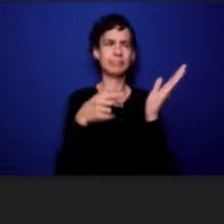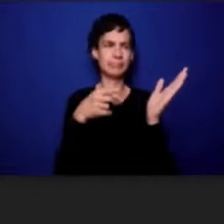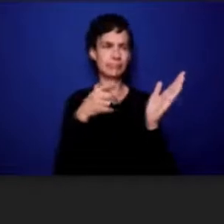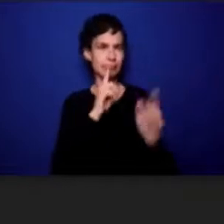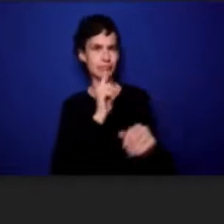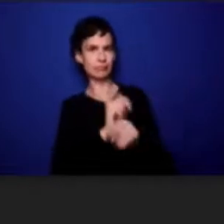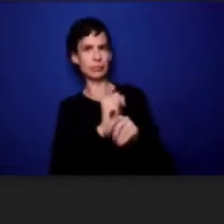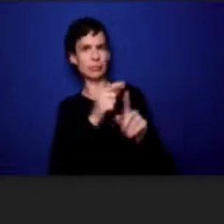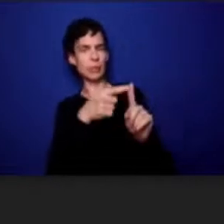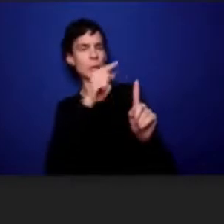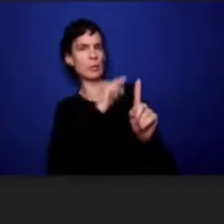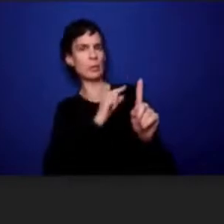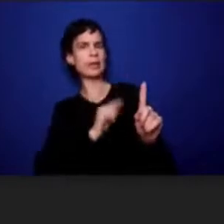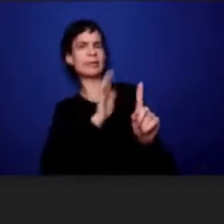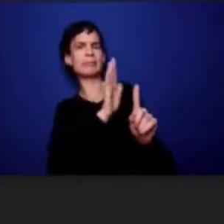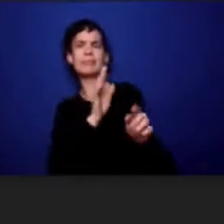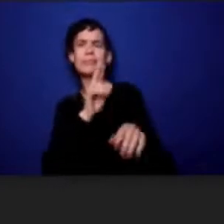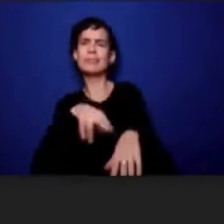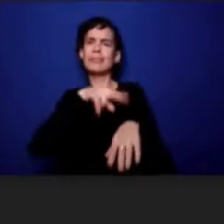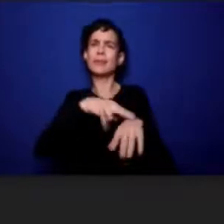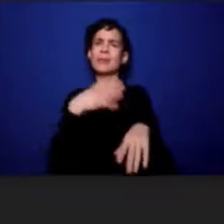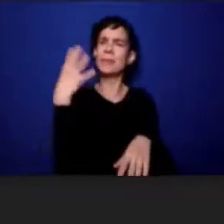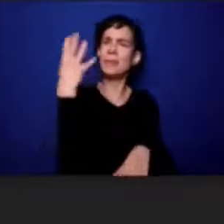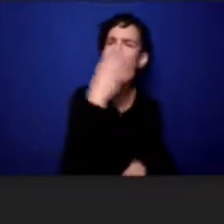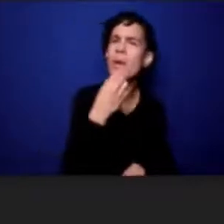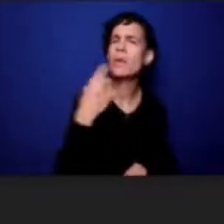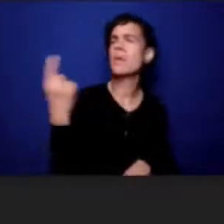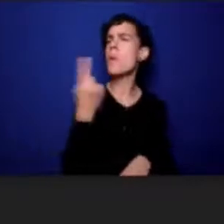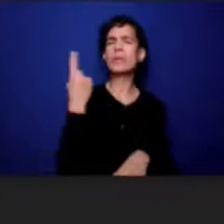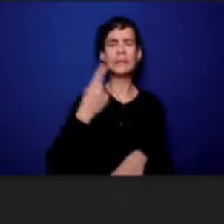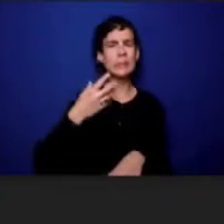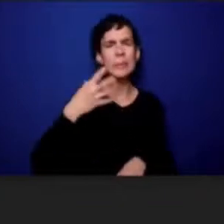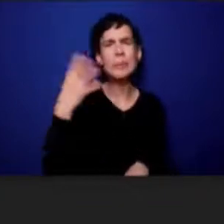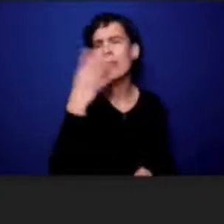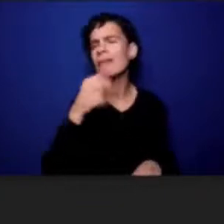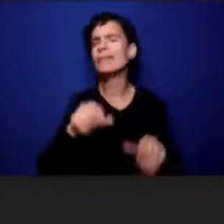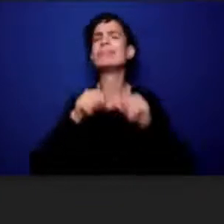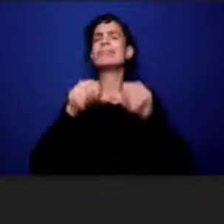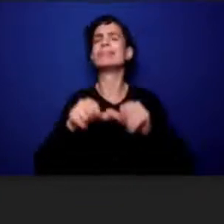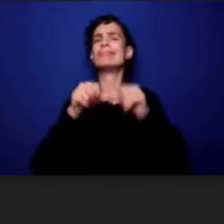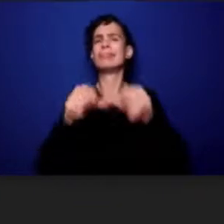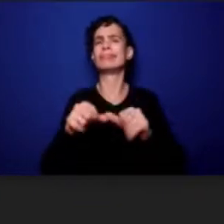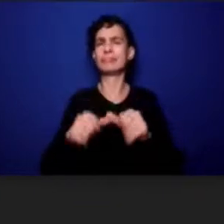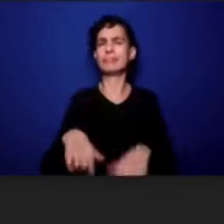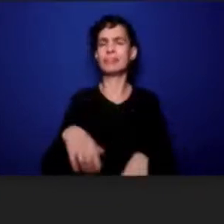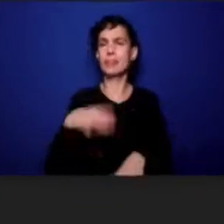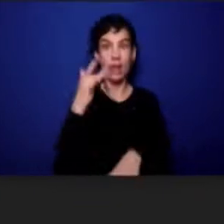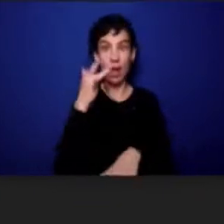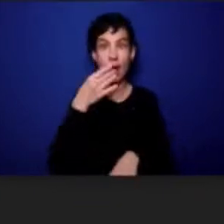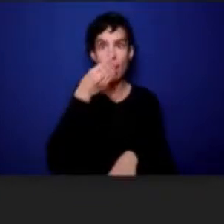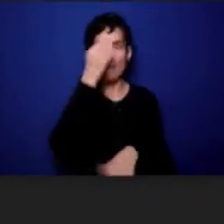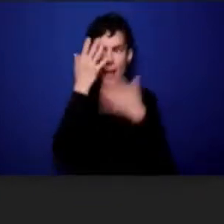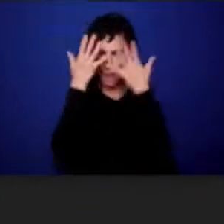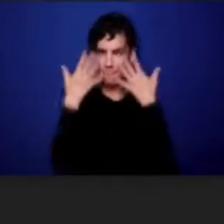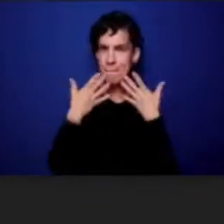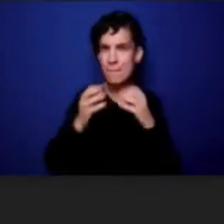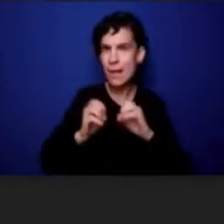supposed to be naturally beautiful and forever youthful and have the body of the country? Why would they depict her wearing such obvious